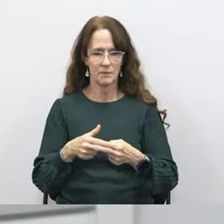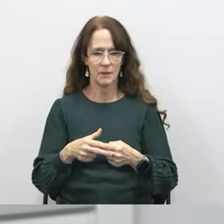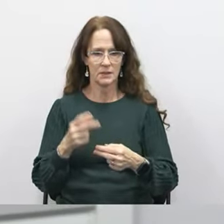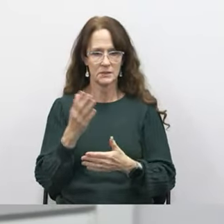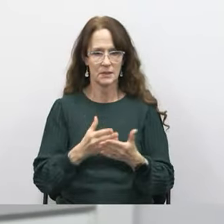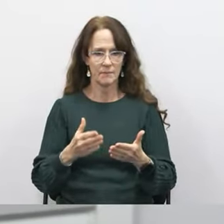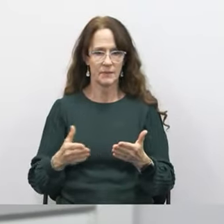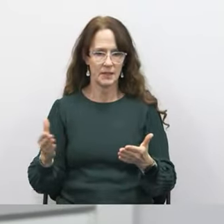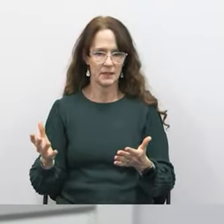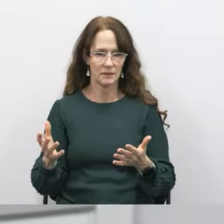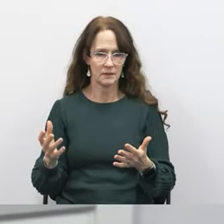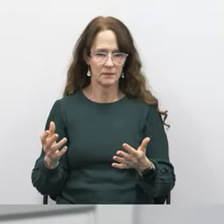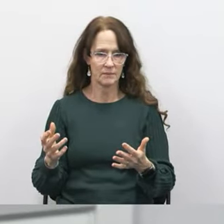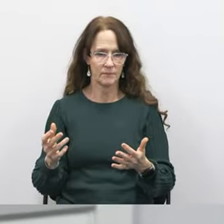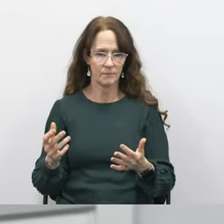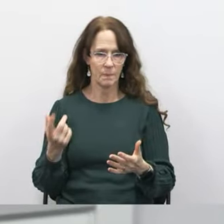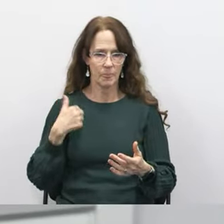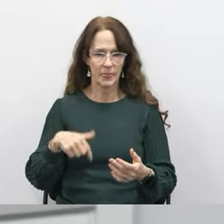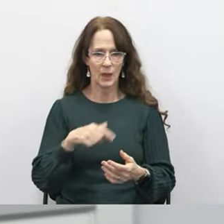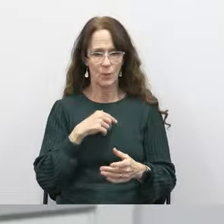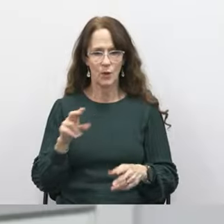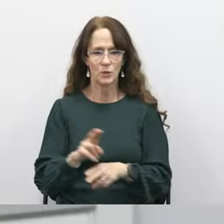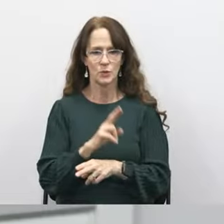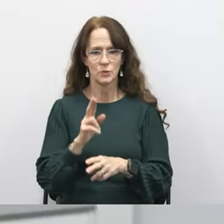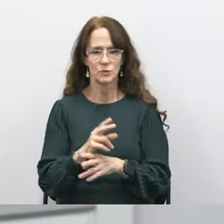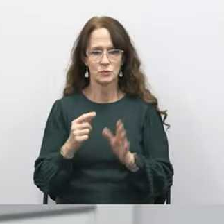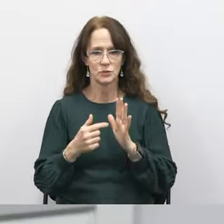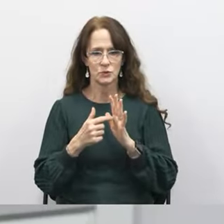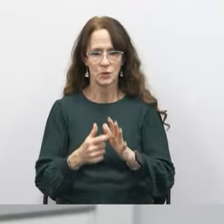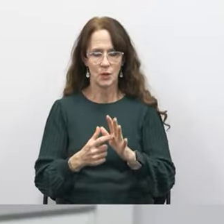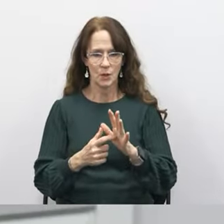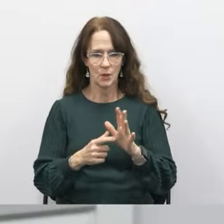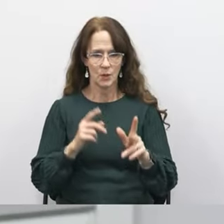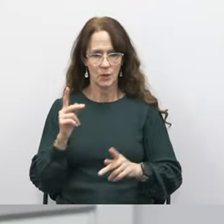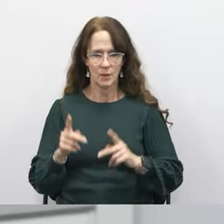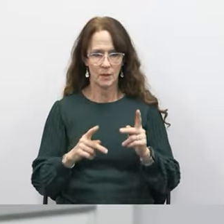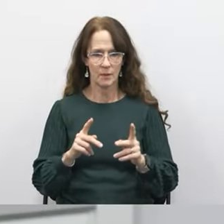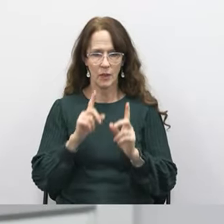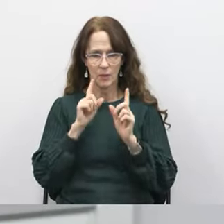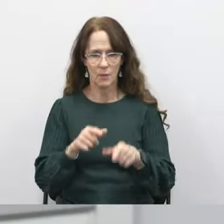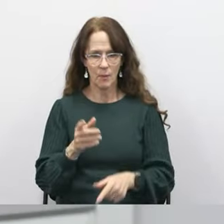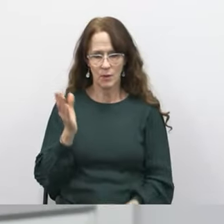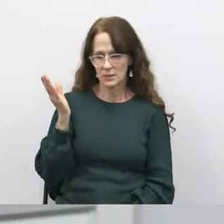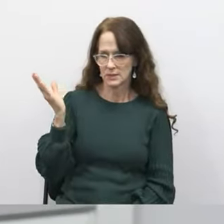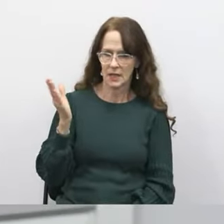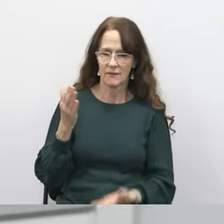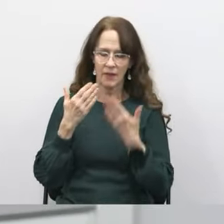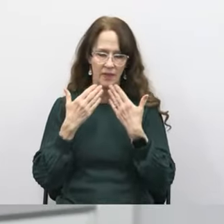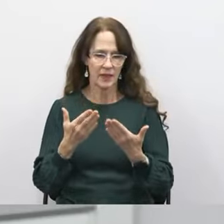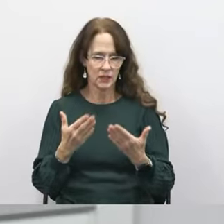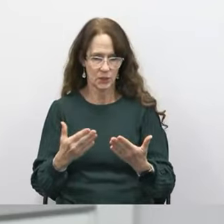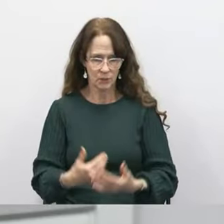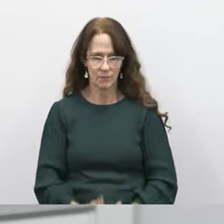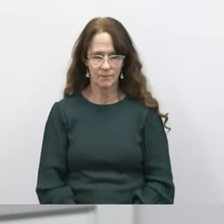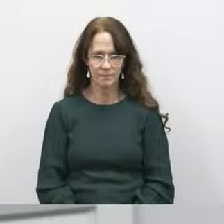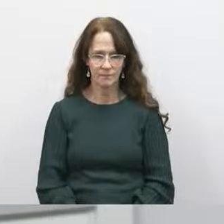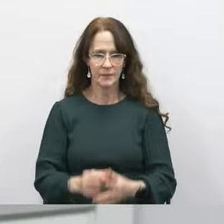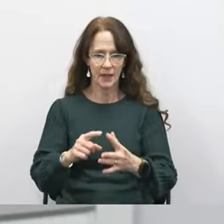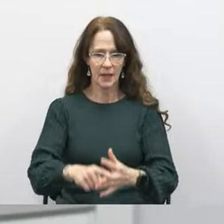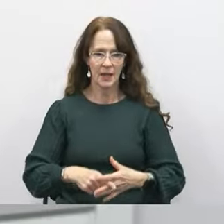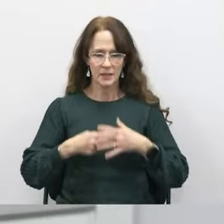things that we will use to show to the public. So there's the report itself. Thank you. And kicking off